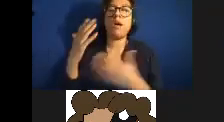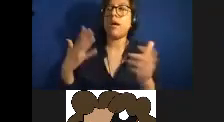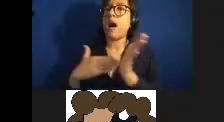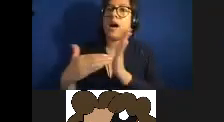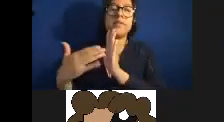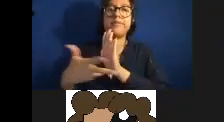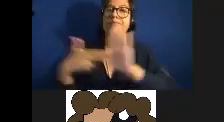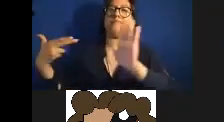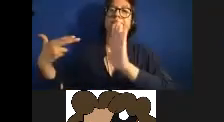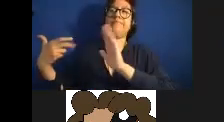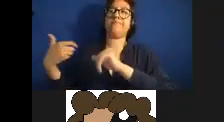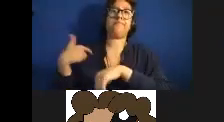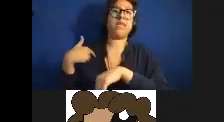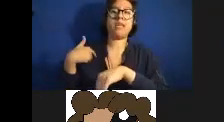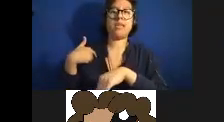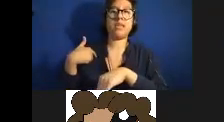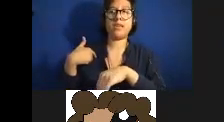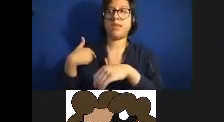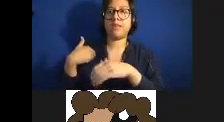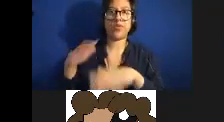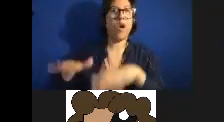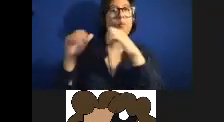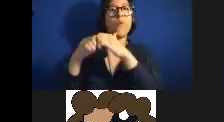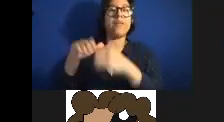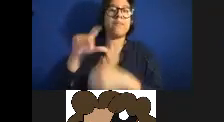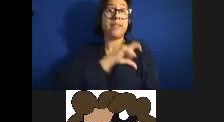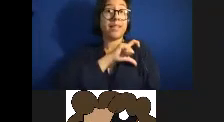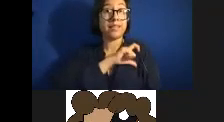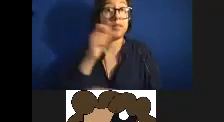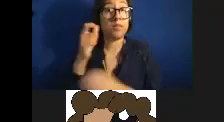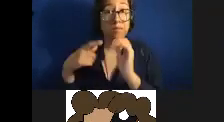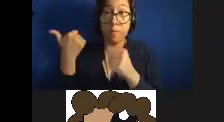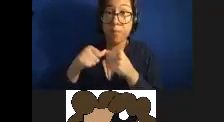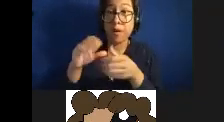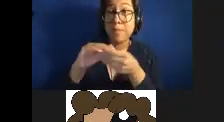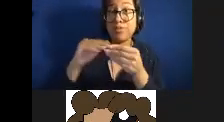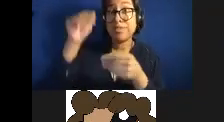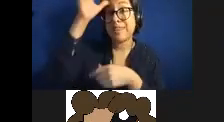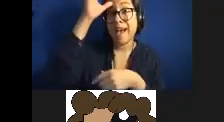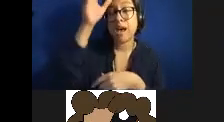I grew up with police. Like, you know, my dad